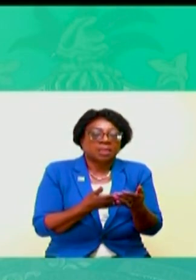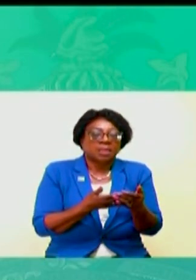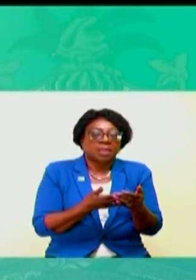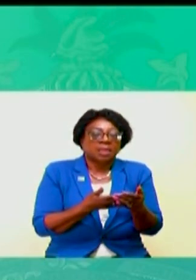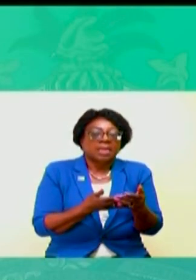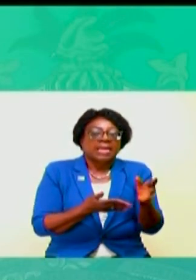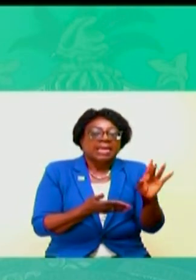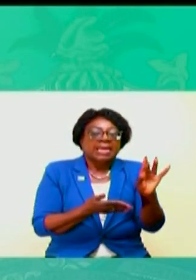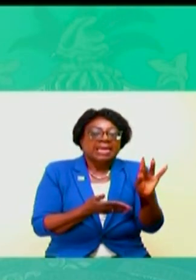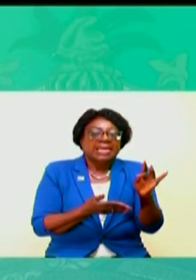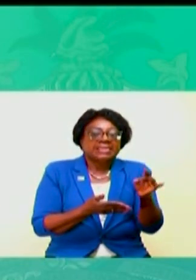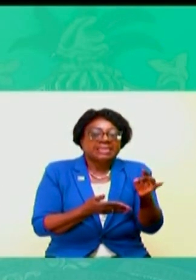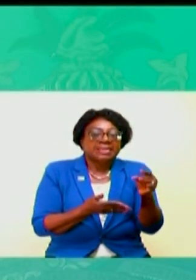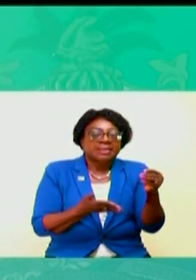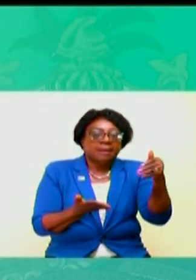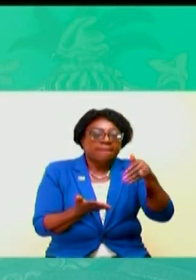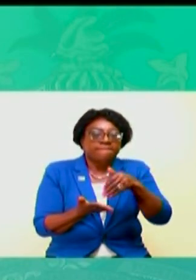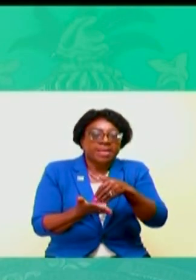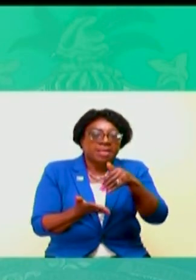$18 million.